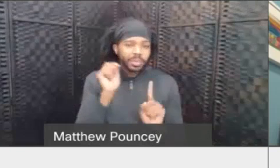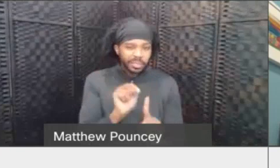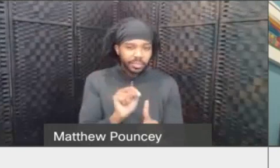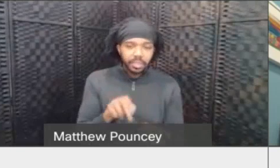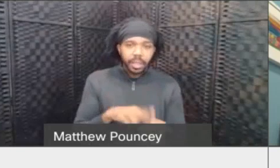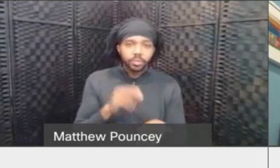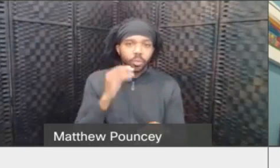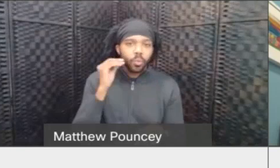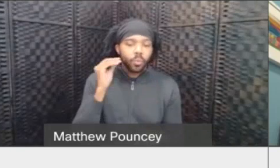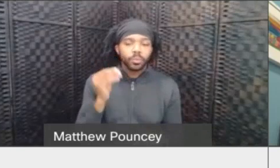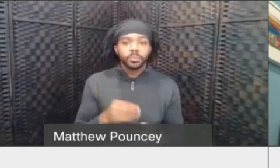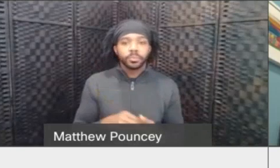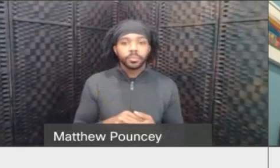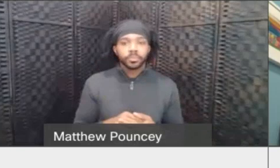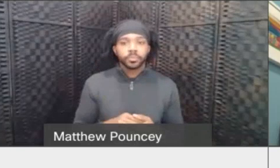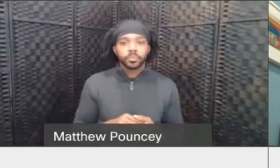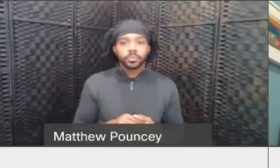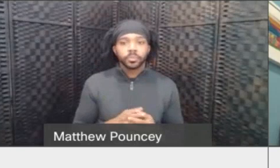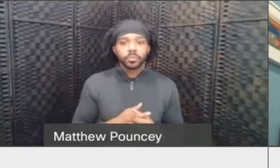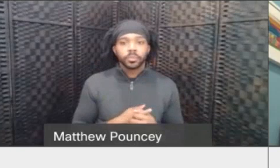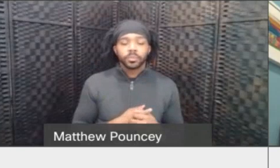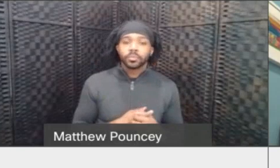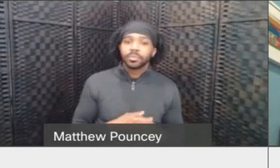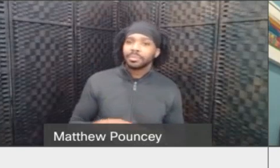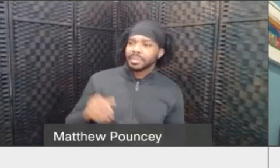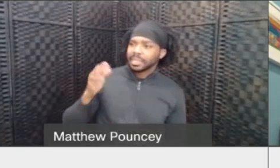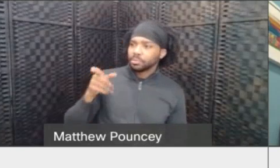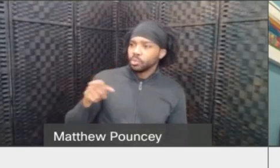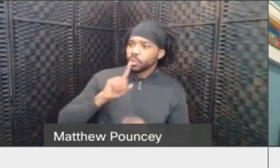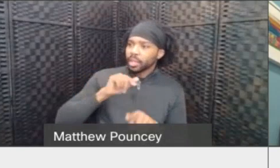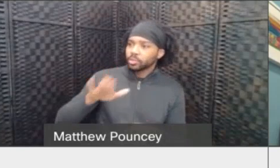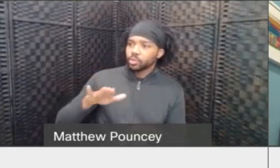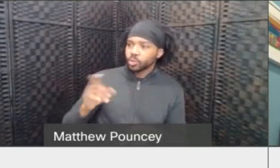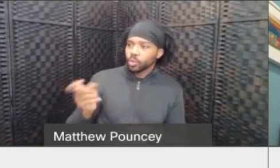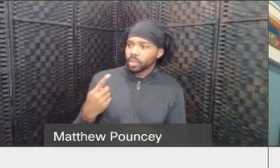It seems to me that you answered your question in your question.